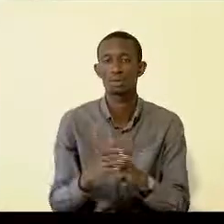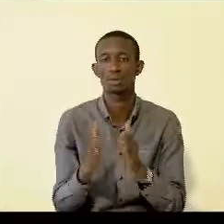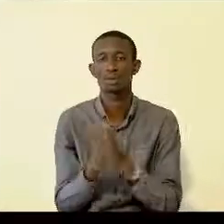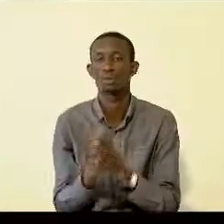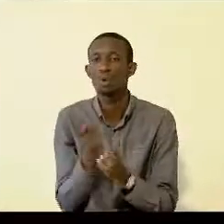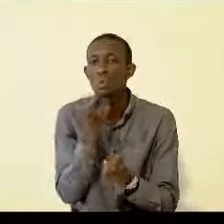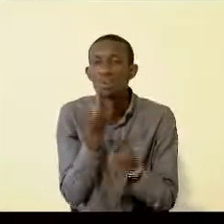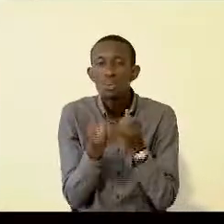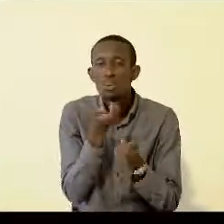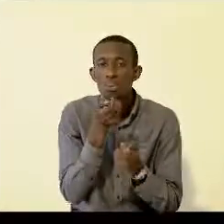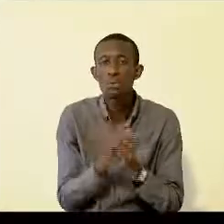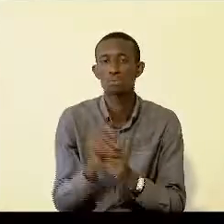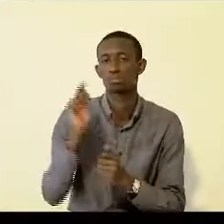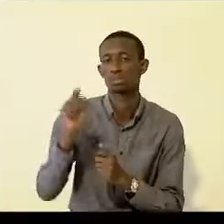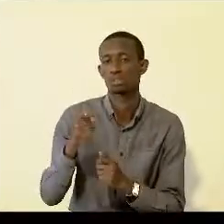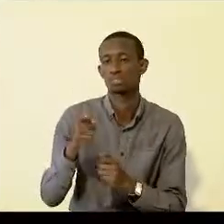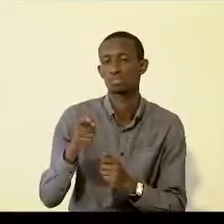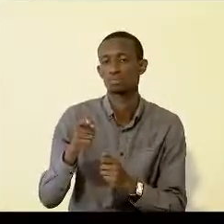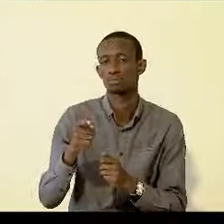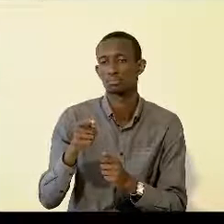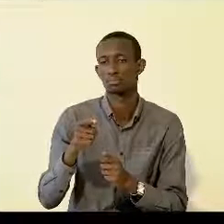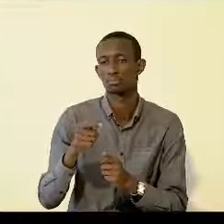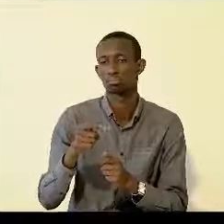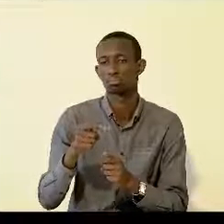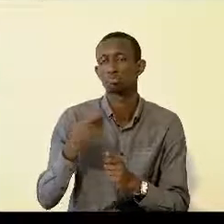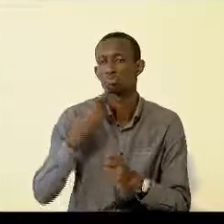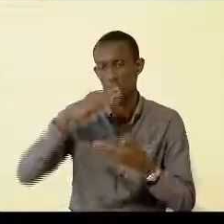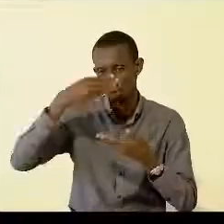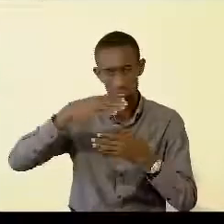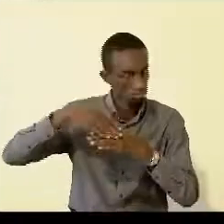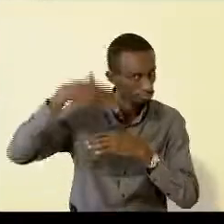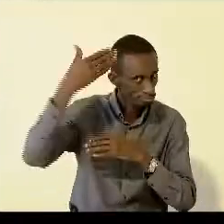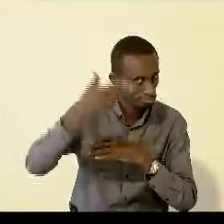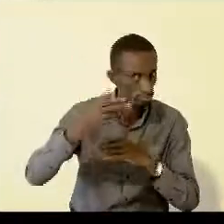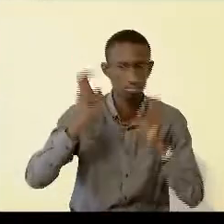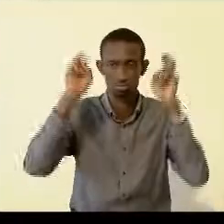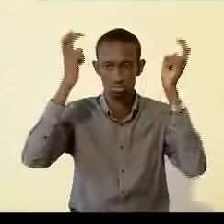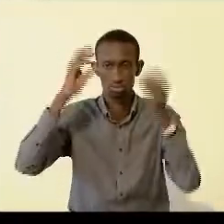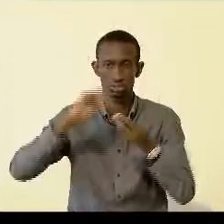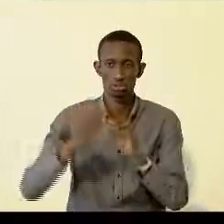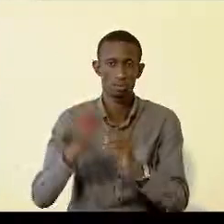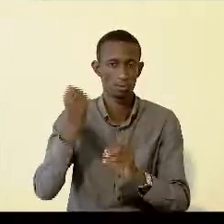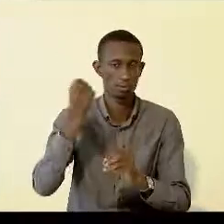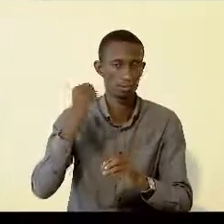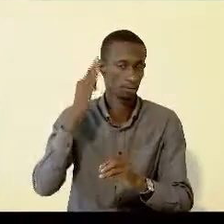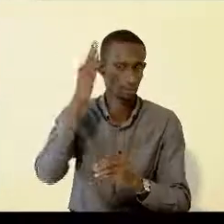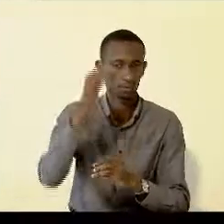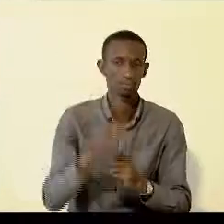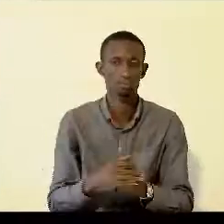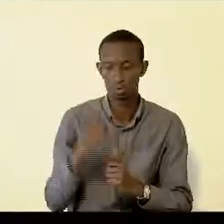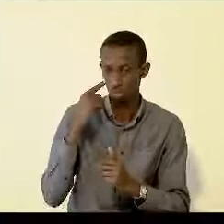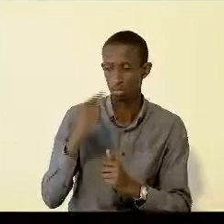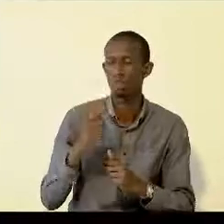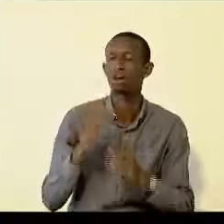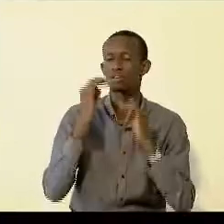it has been the last topic to discuss in the previous unit, unit number 5. We have seen that as we move down